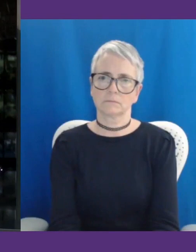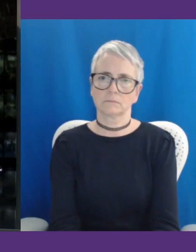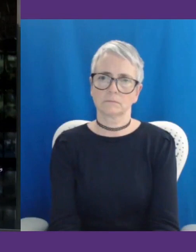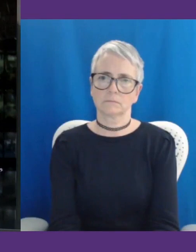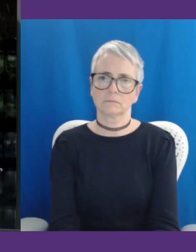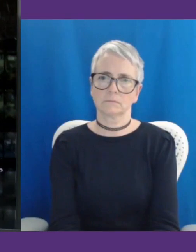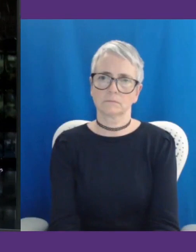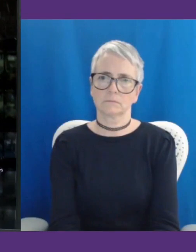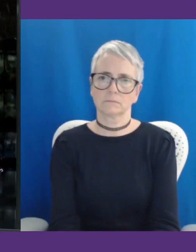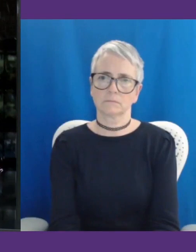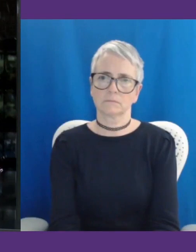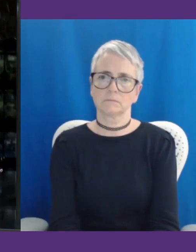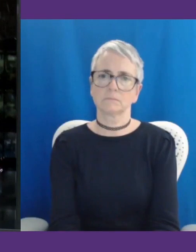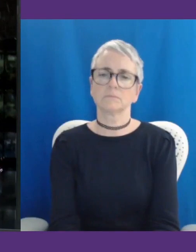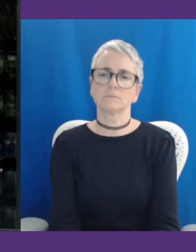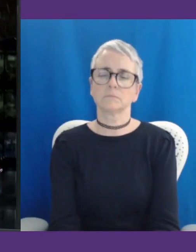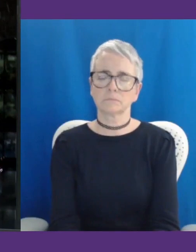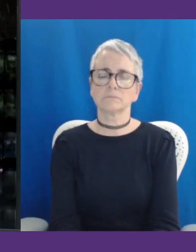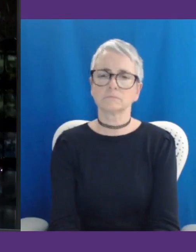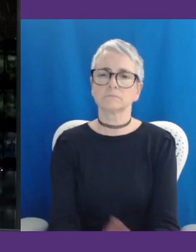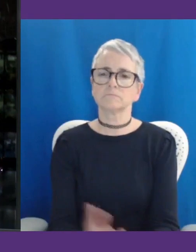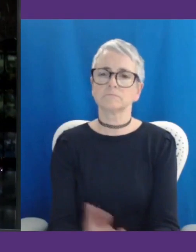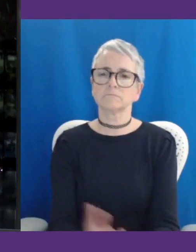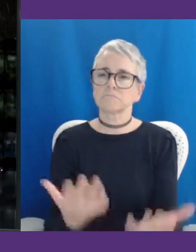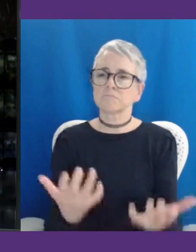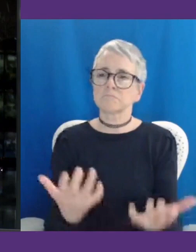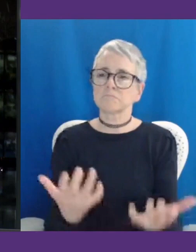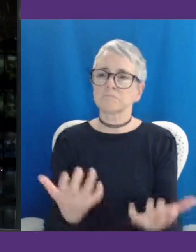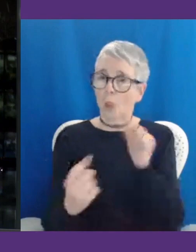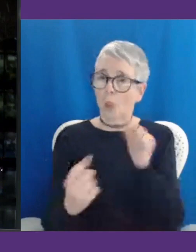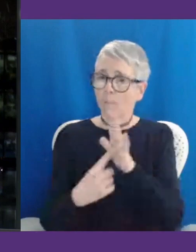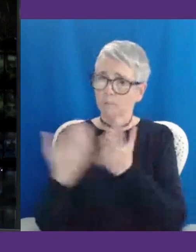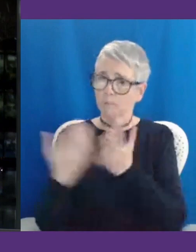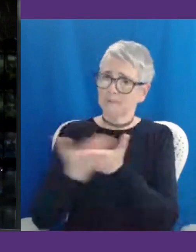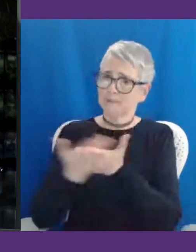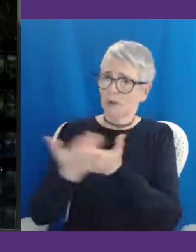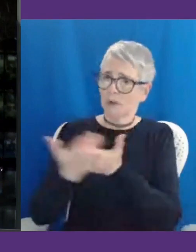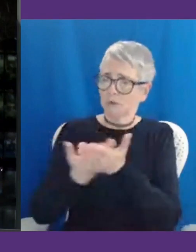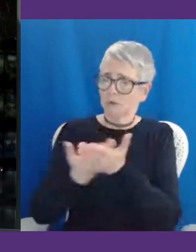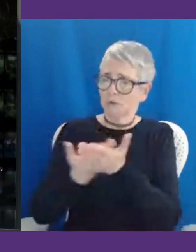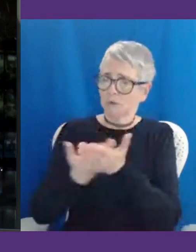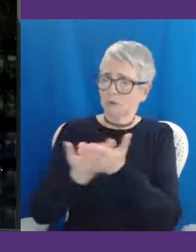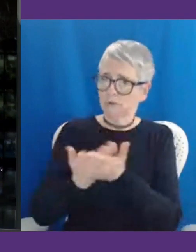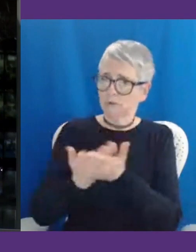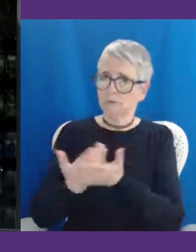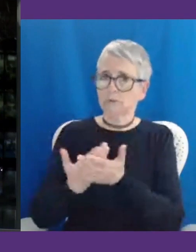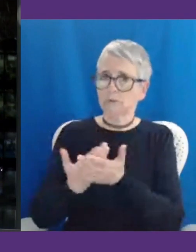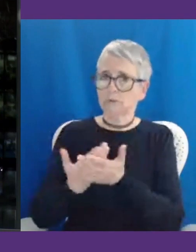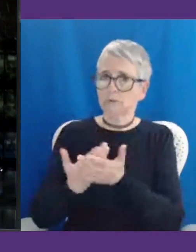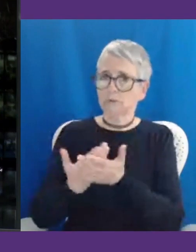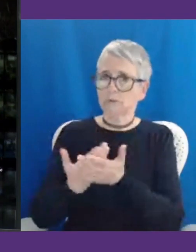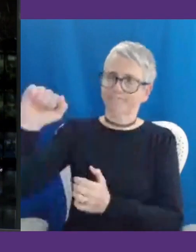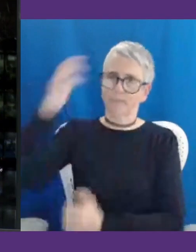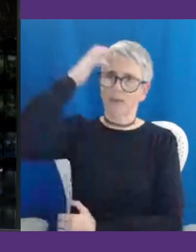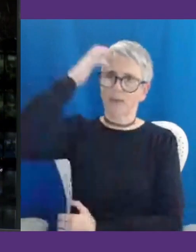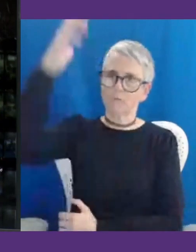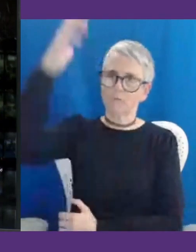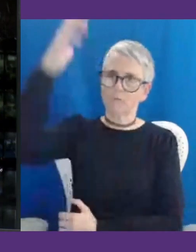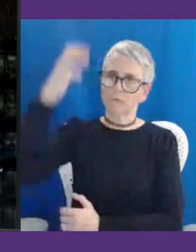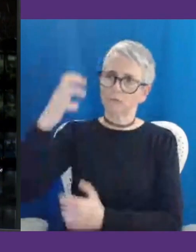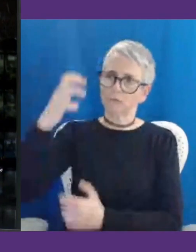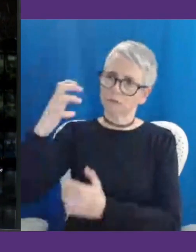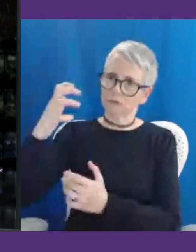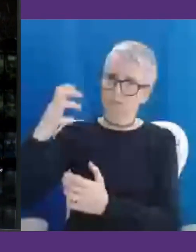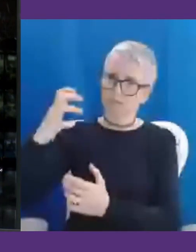There's an important discussion that we need to have about government's role in, social media? In social